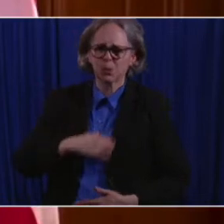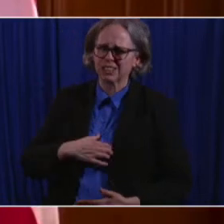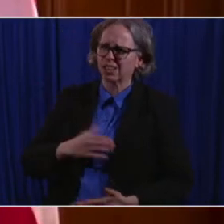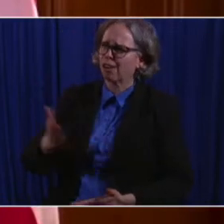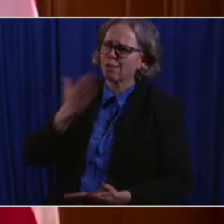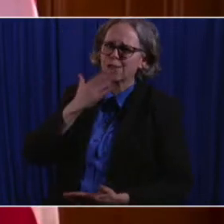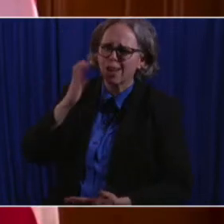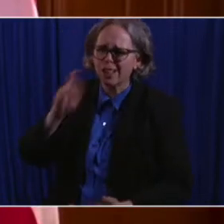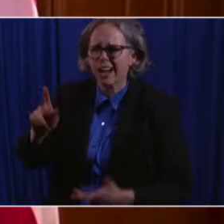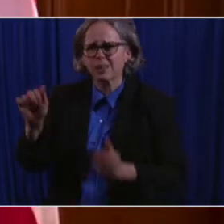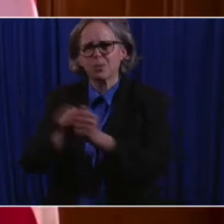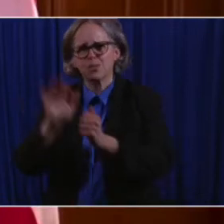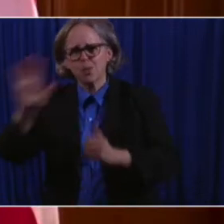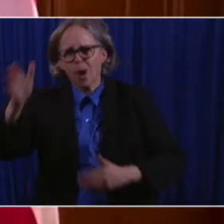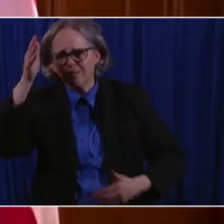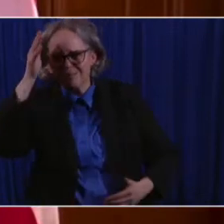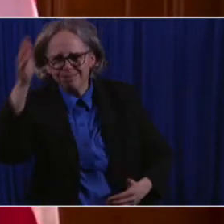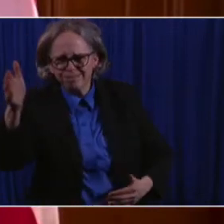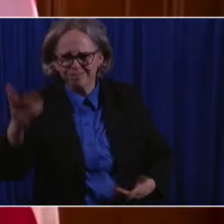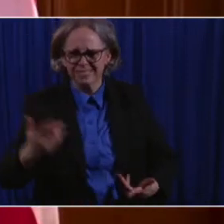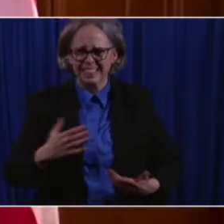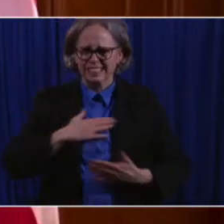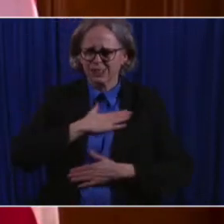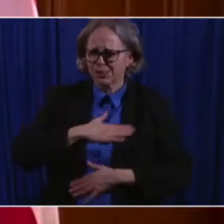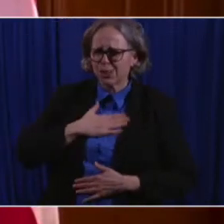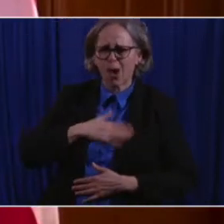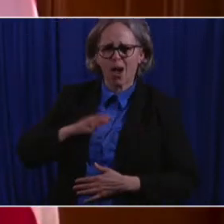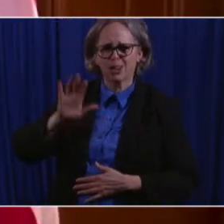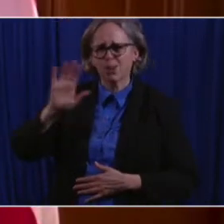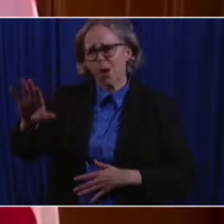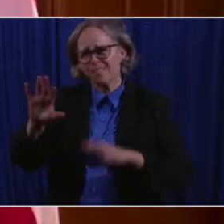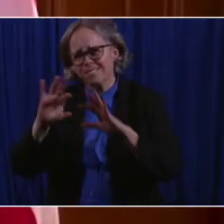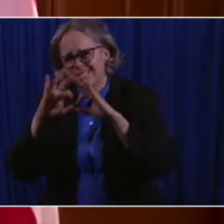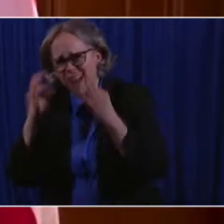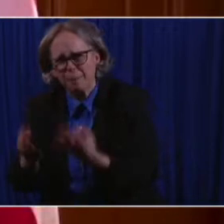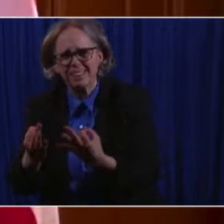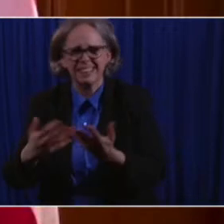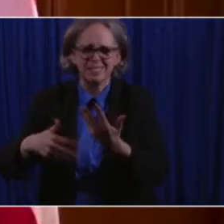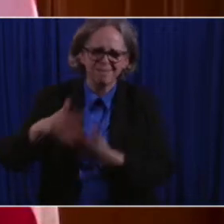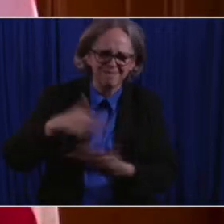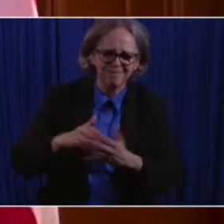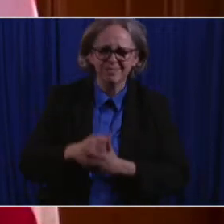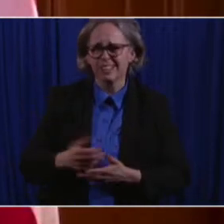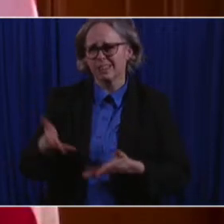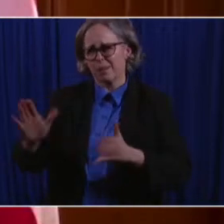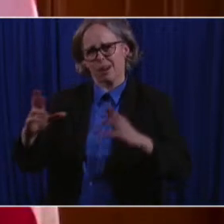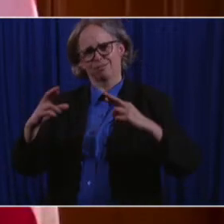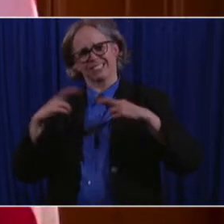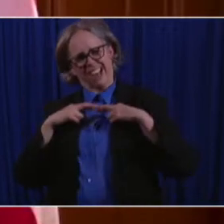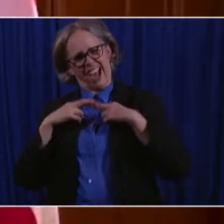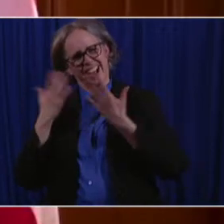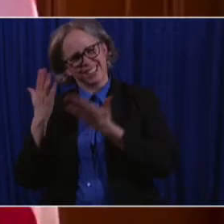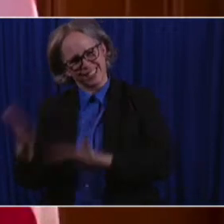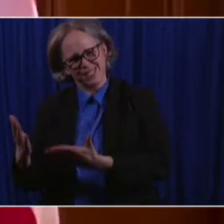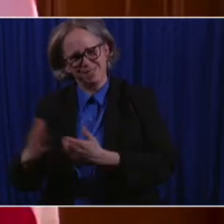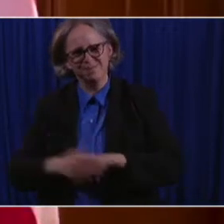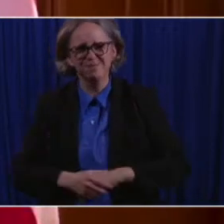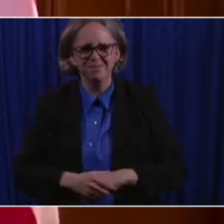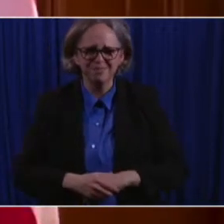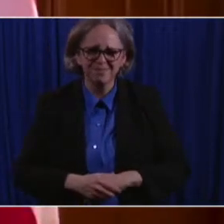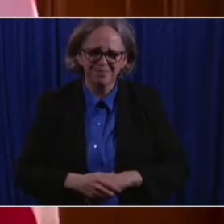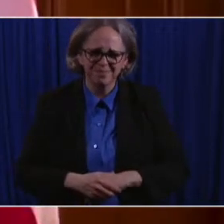you spend time with your family. We thank you for a very, very significant and meaningful